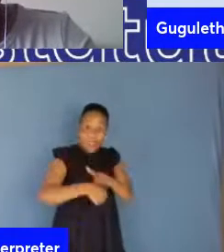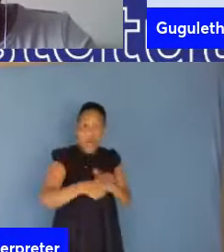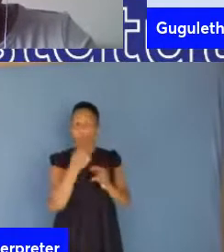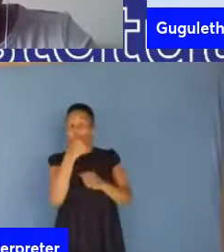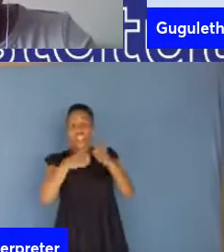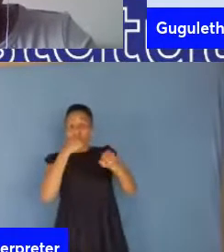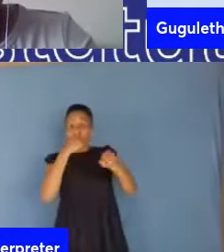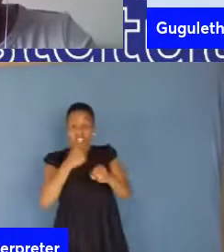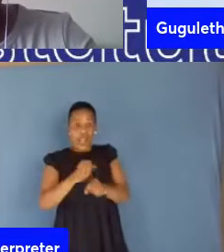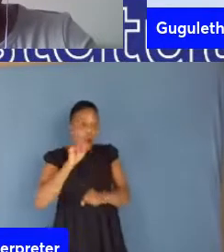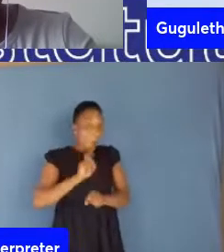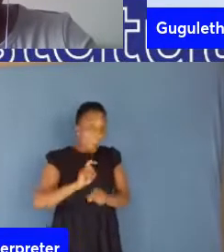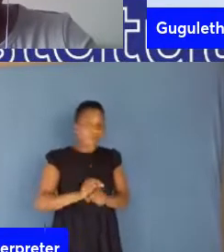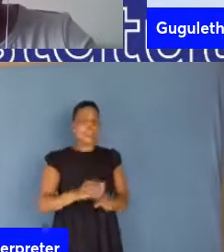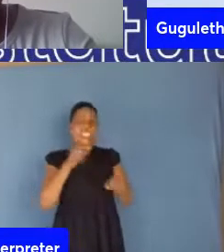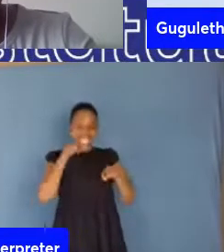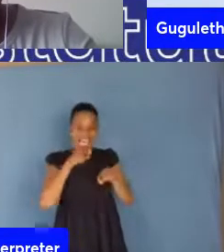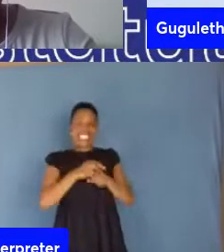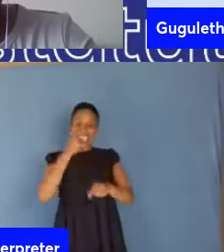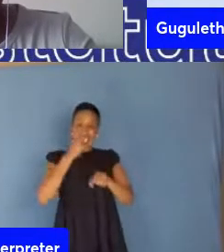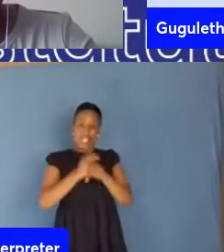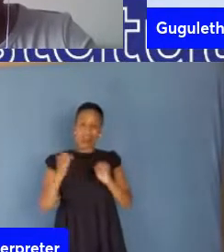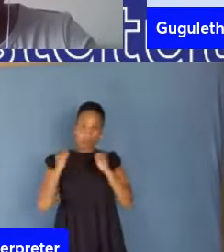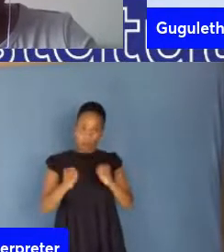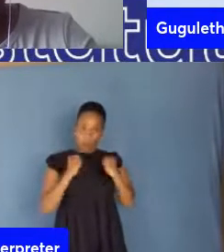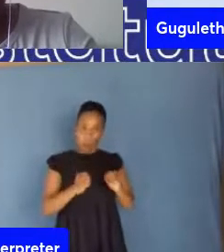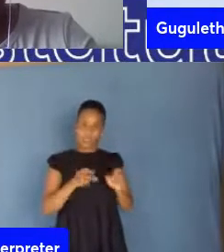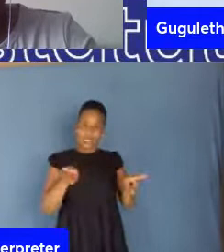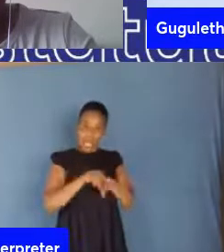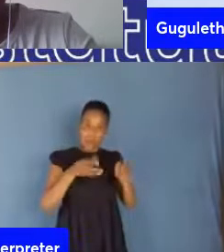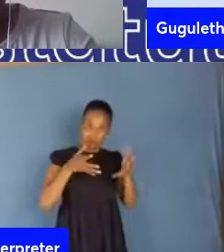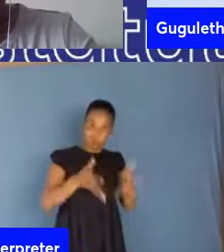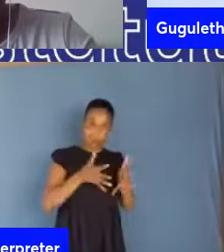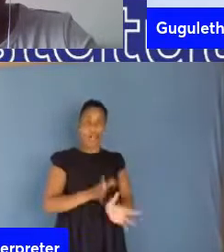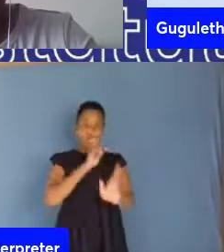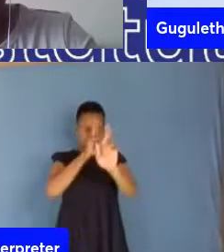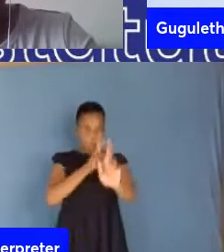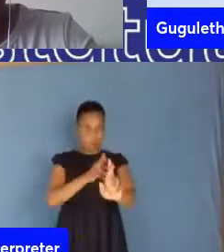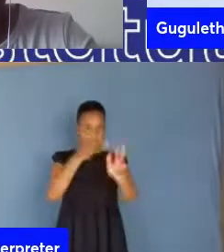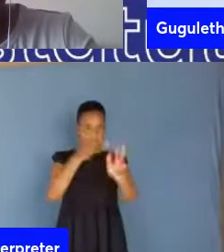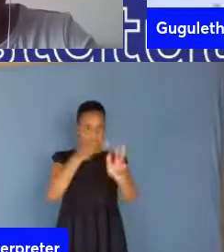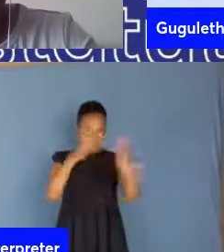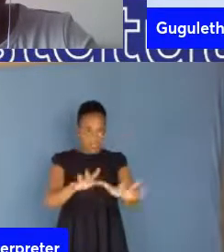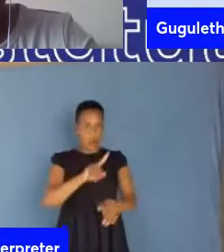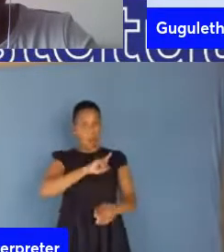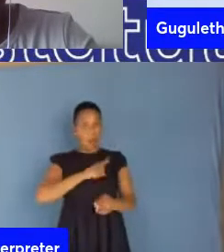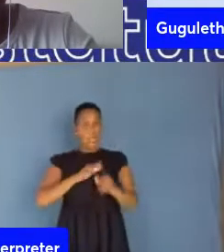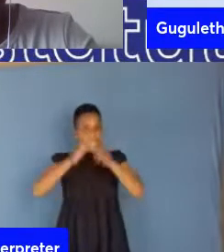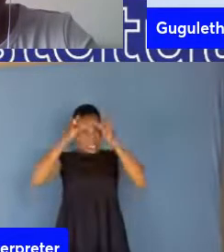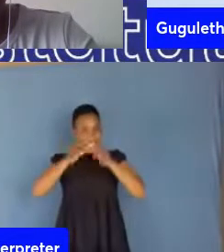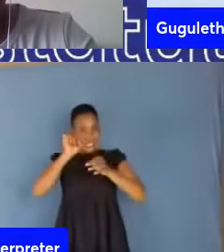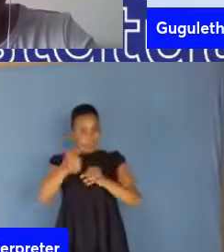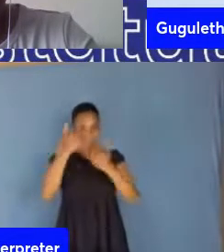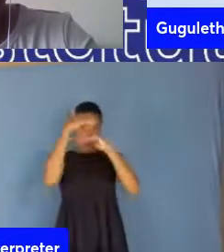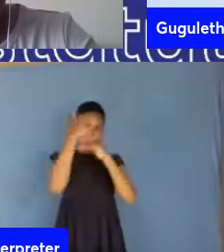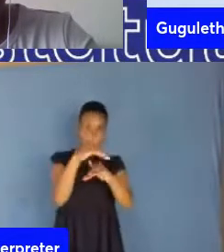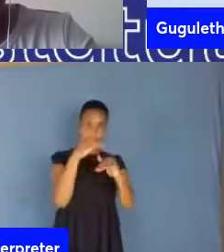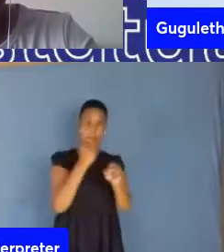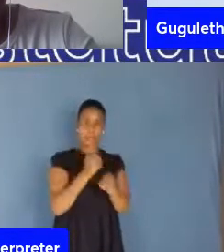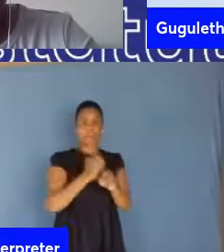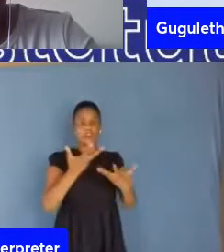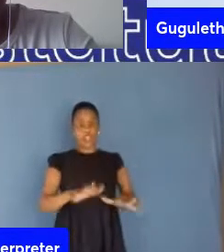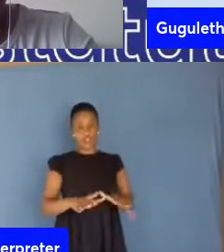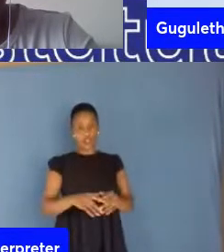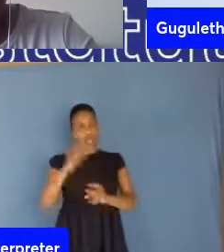that privilege of being respected because they've set a decision and a boundary. And I think from there onwards, then it's a lot more easier